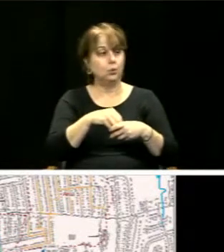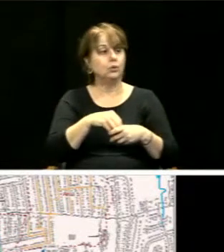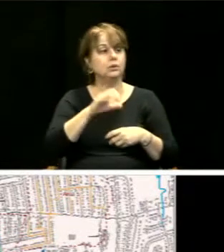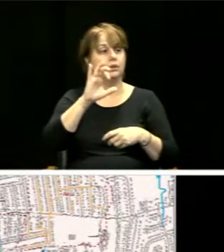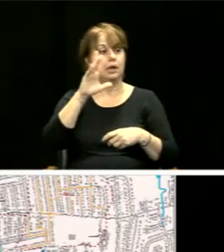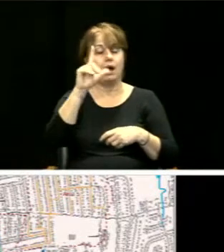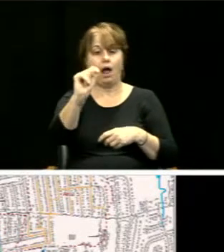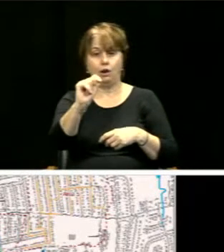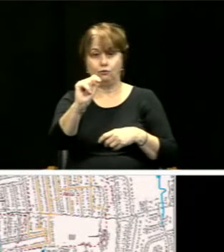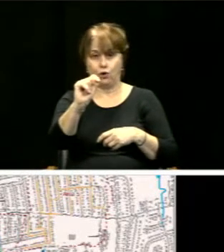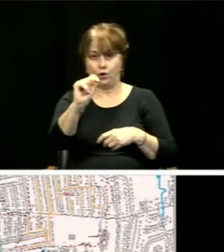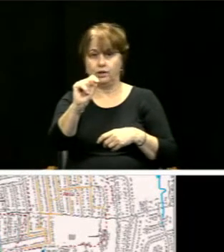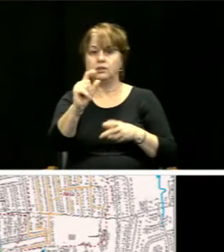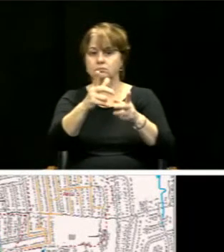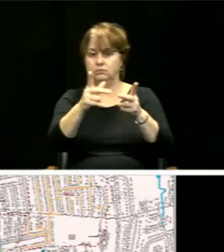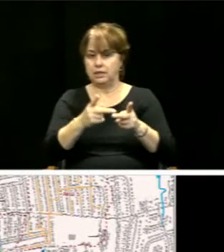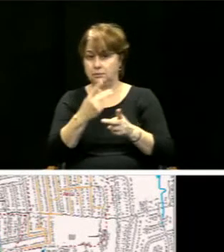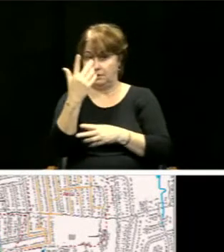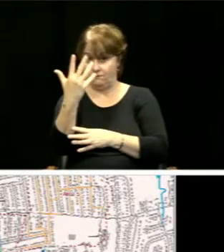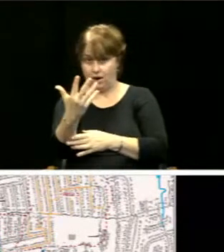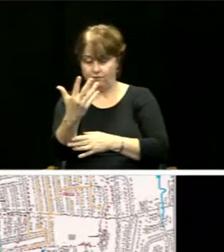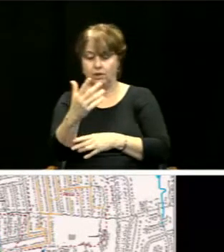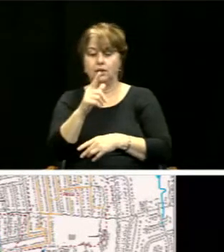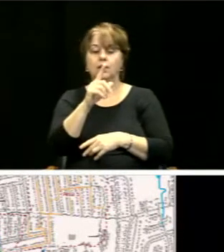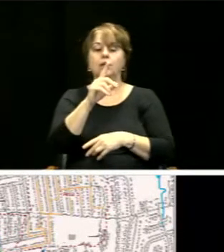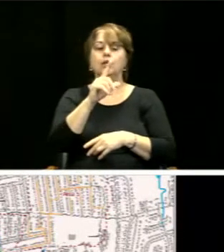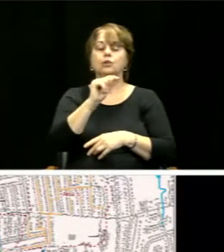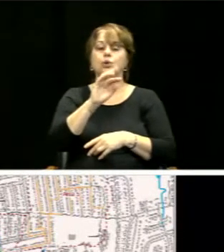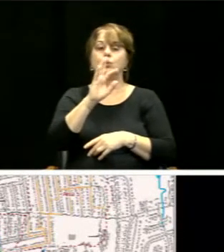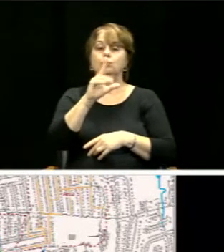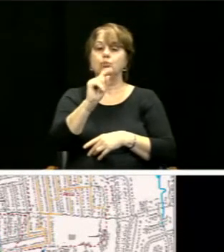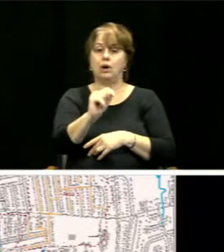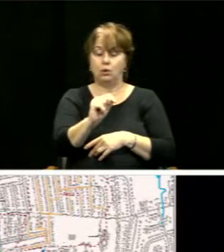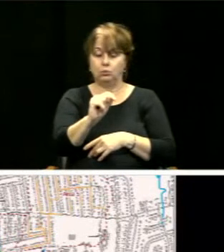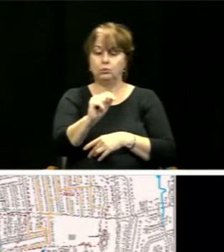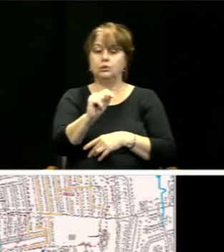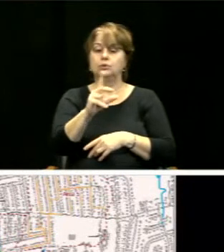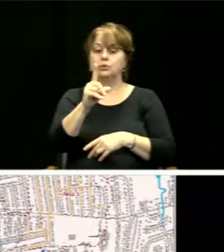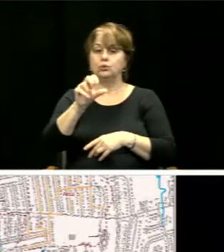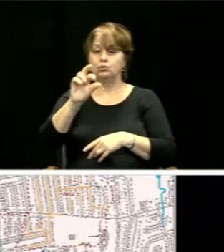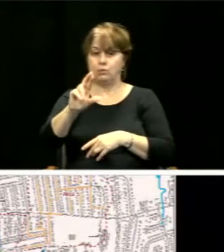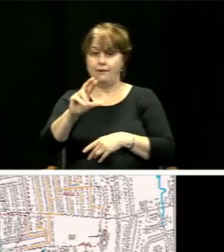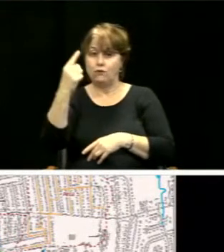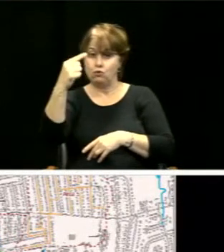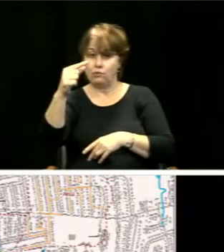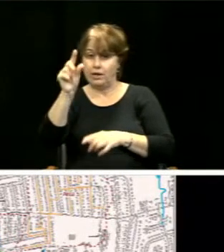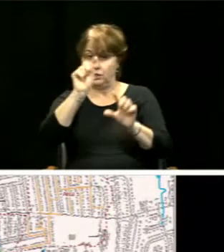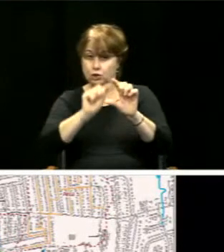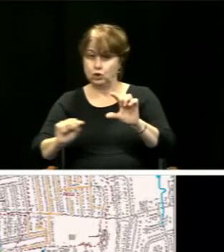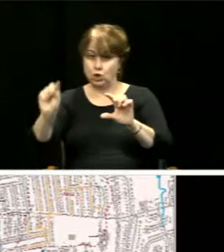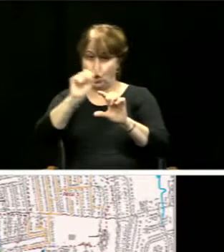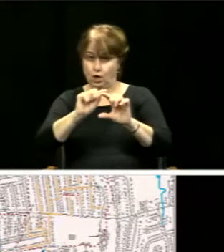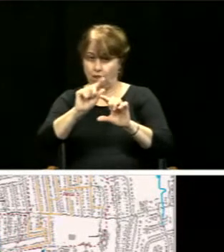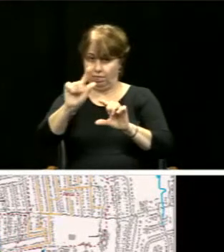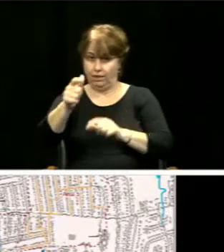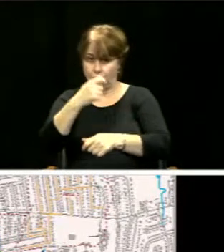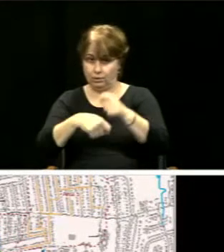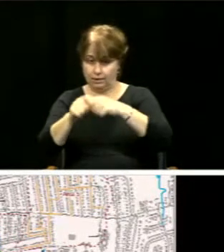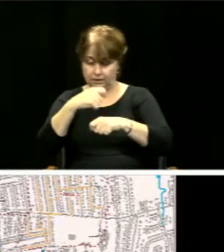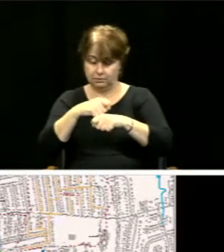replacements as well. So you have the Trout Brook Drive culvert replacement, which is this green circle. And then you have the